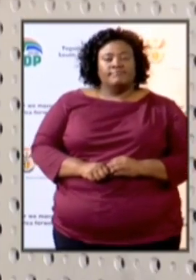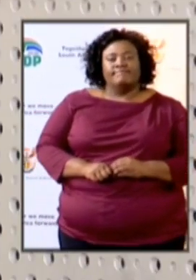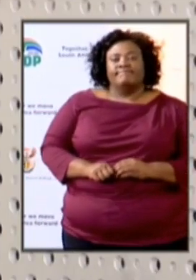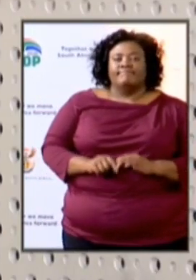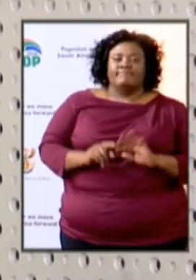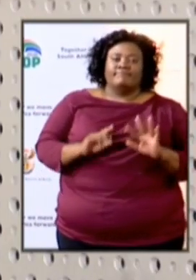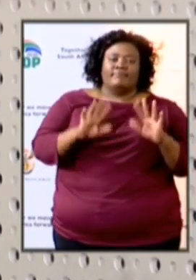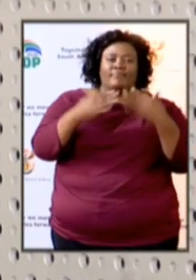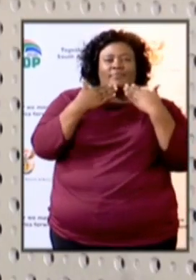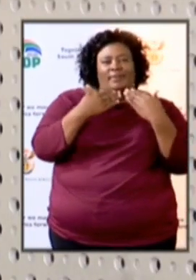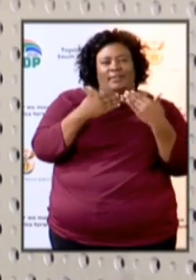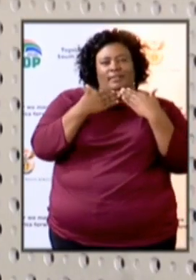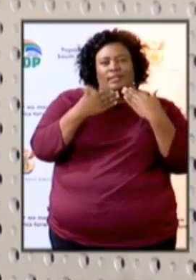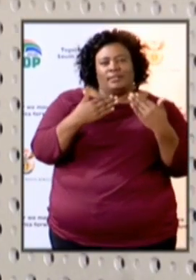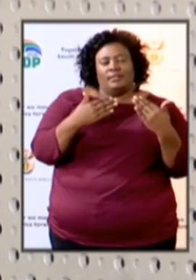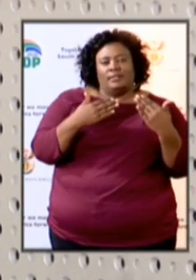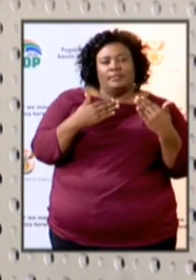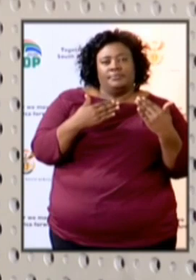Thank you very much,